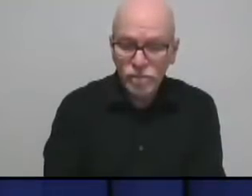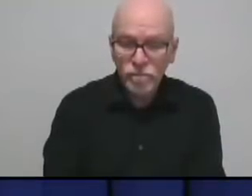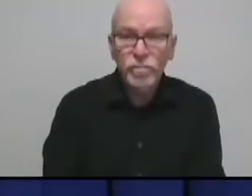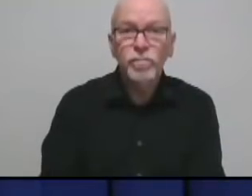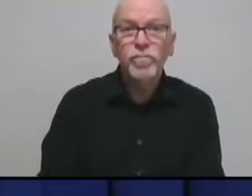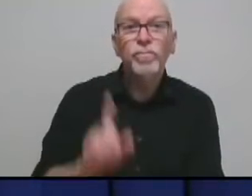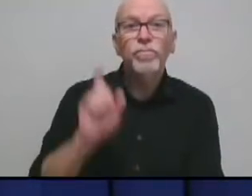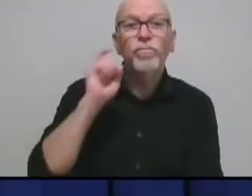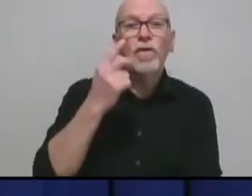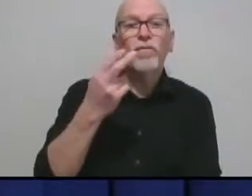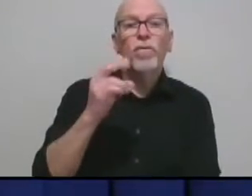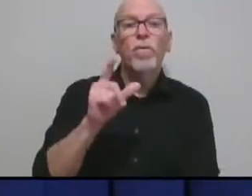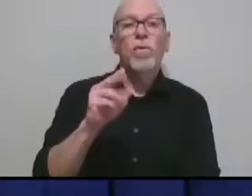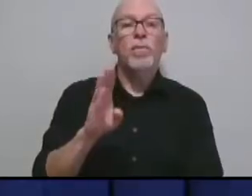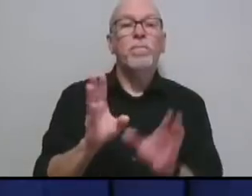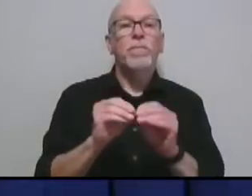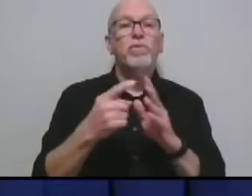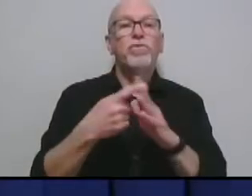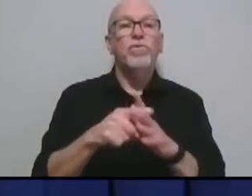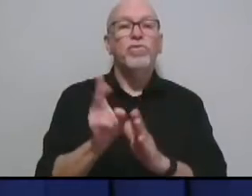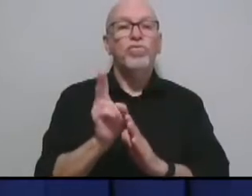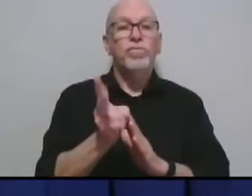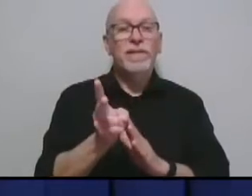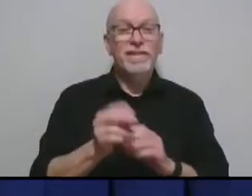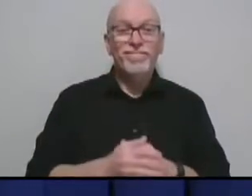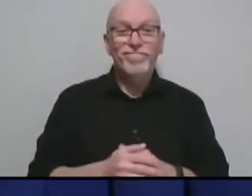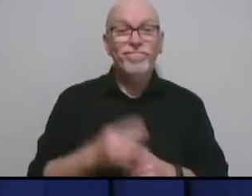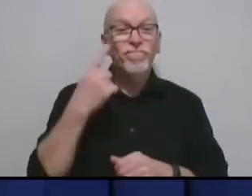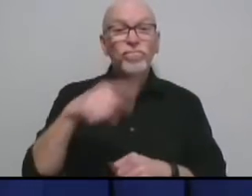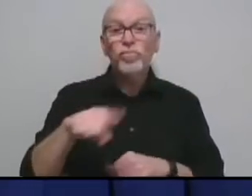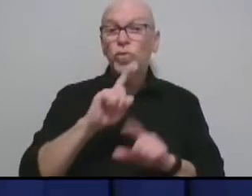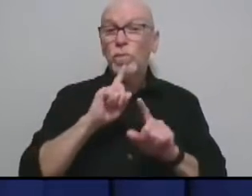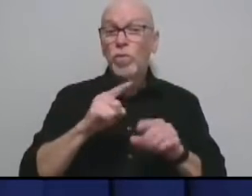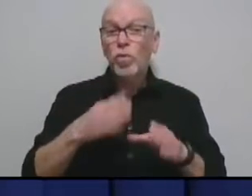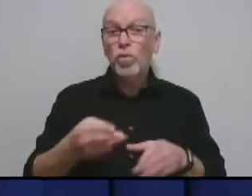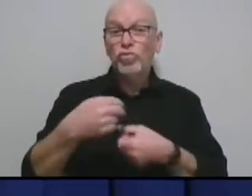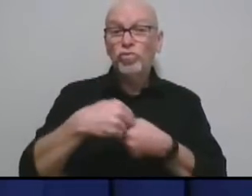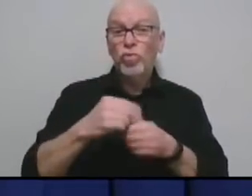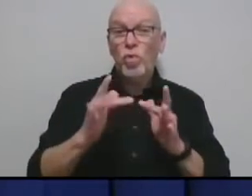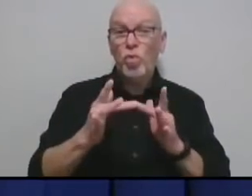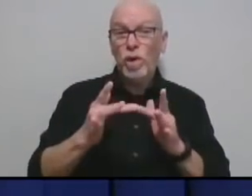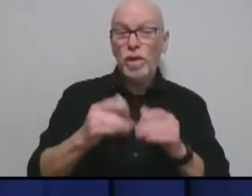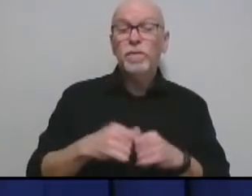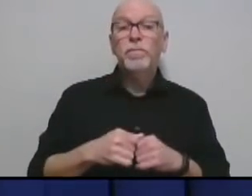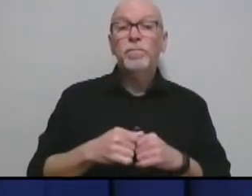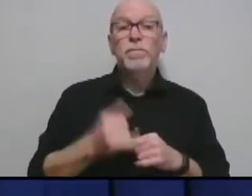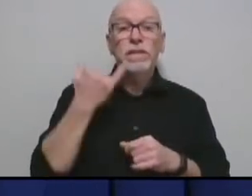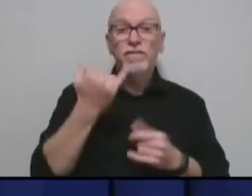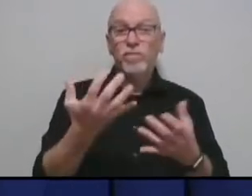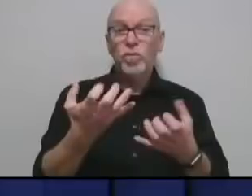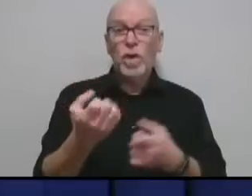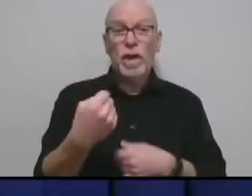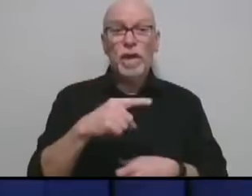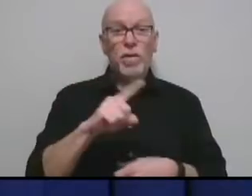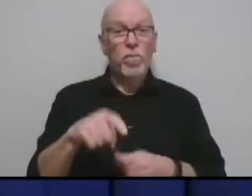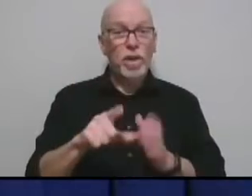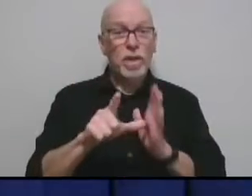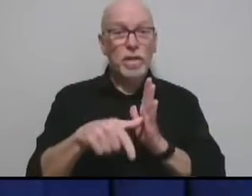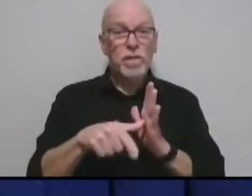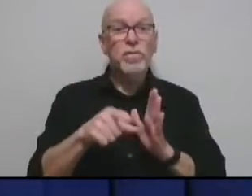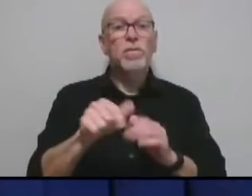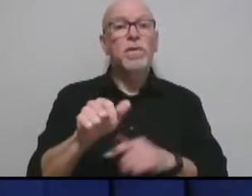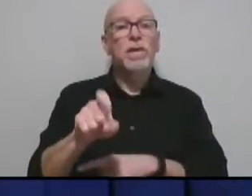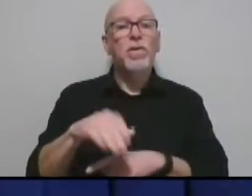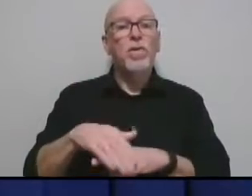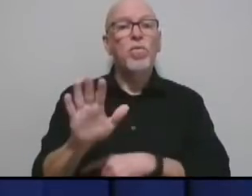Governor Holcomb's briefing will begin in 2 minutes. For the journalists joining us in the digital press room, if you'd like to ask a question, you can click the